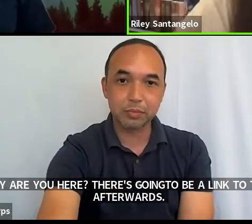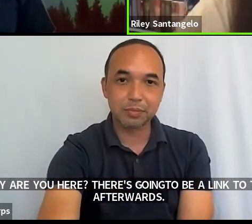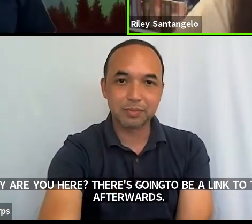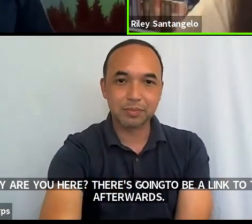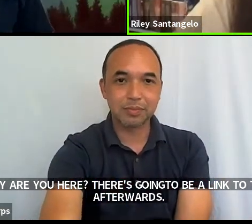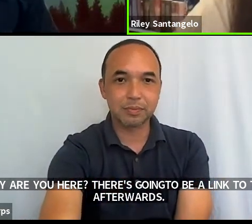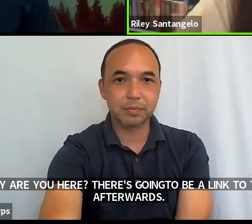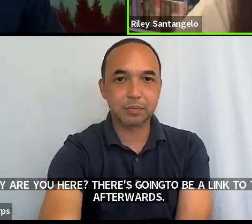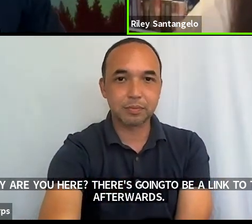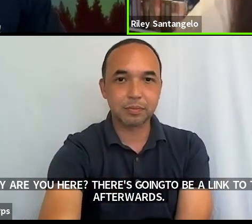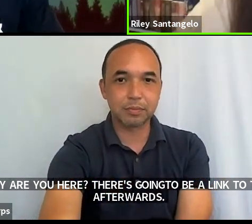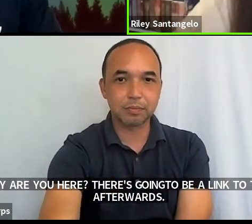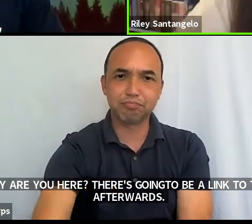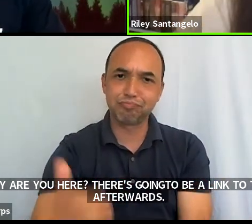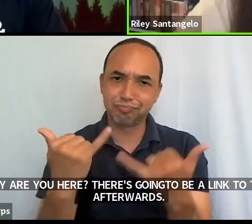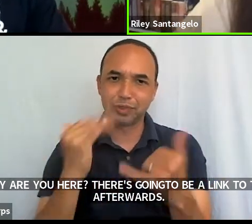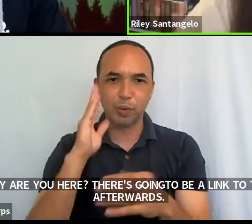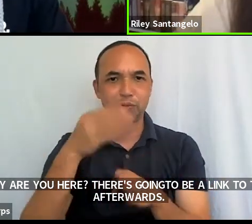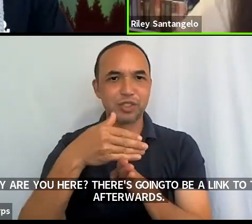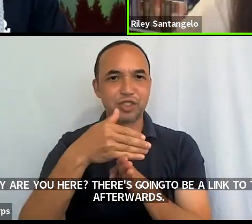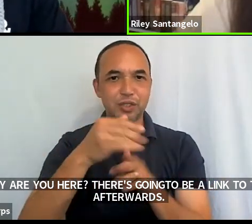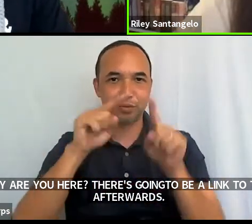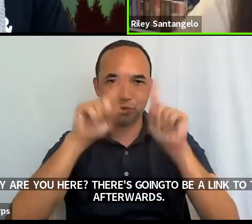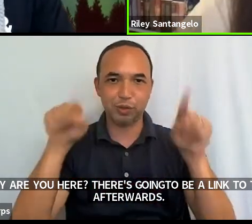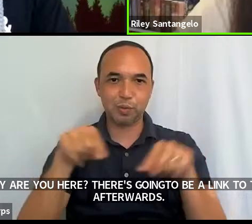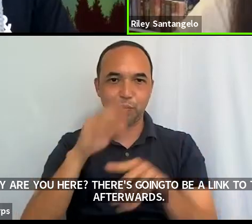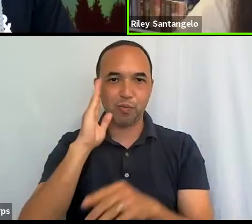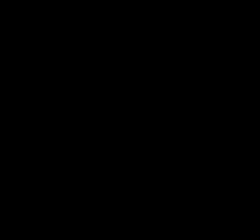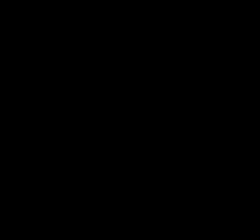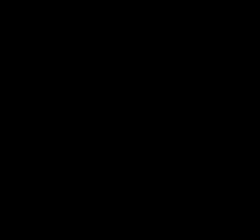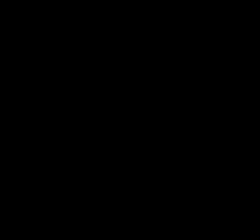going to share my screen.